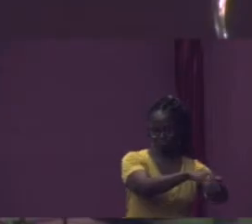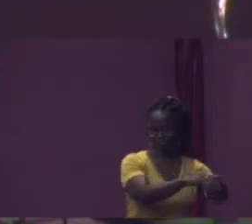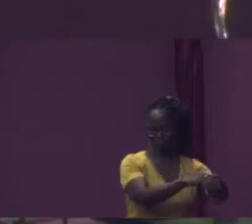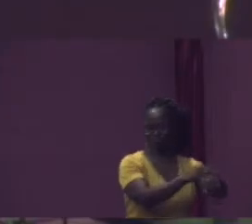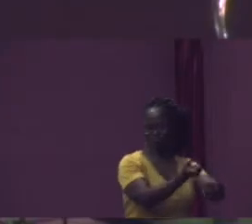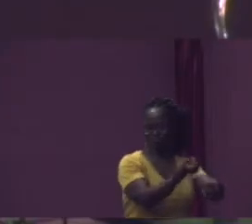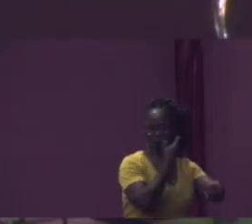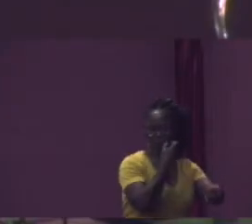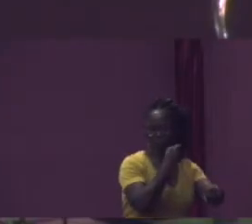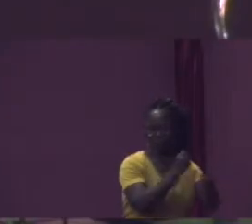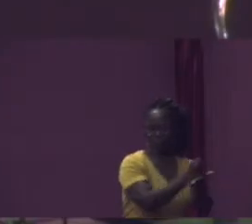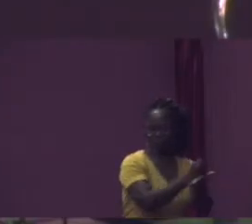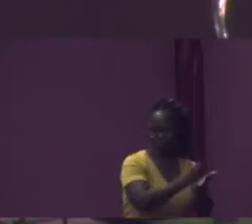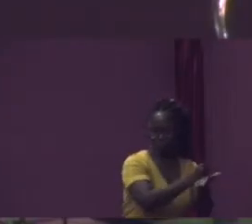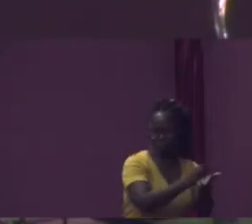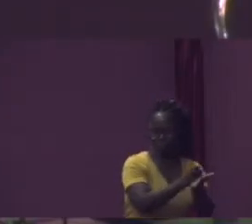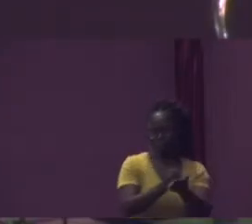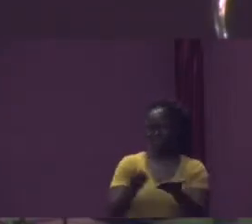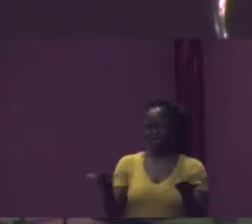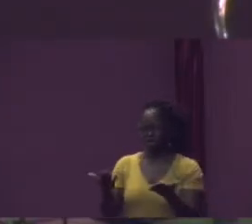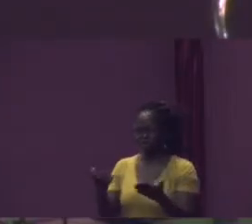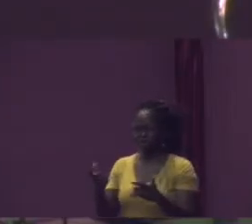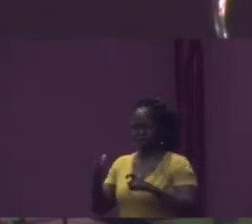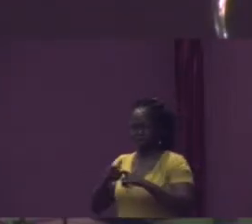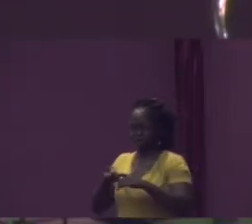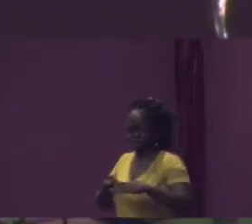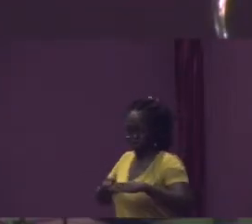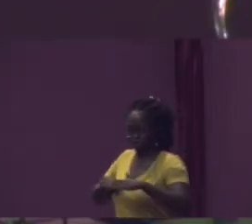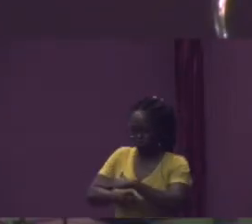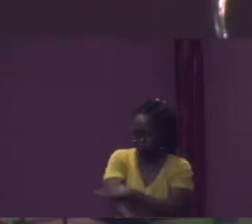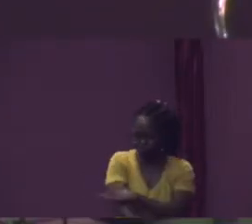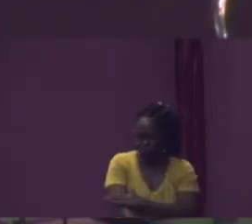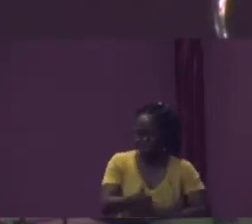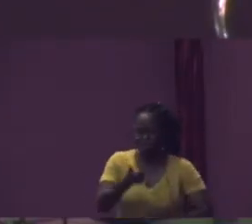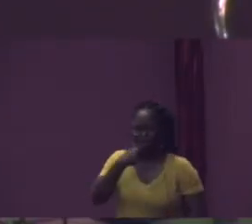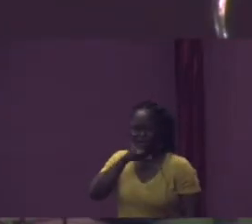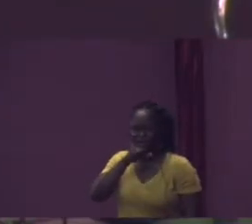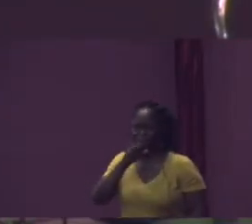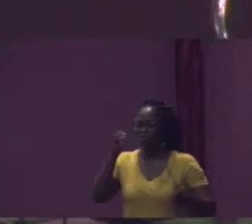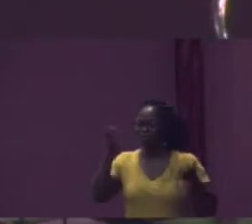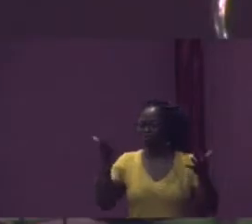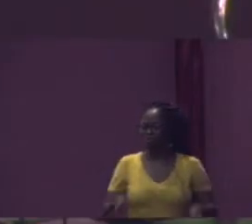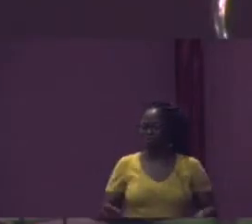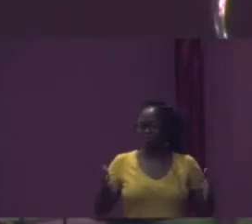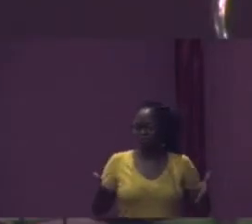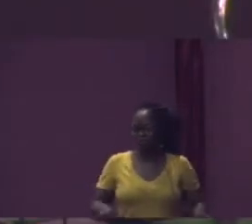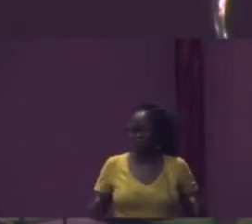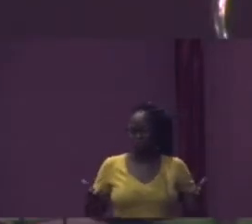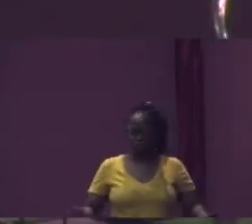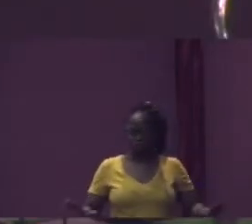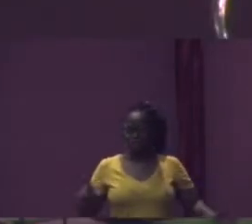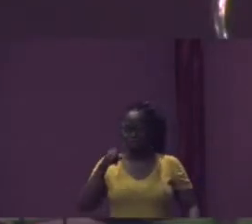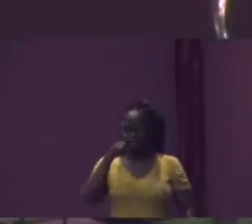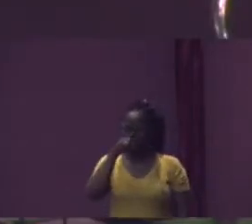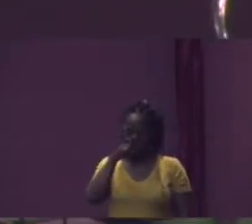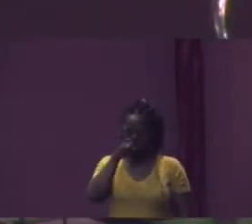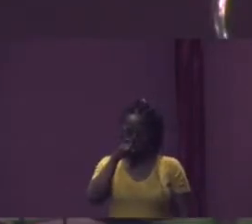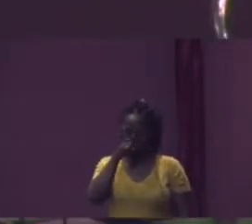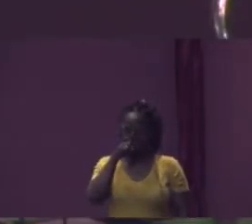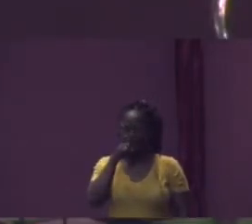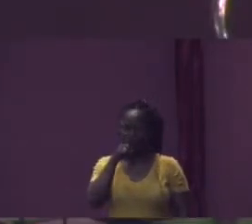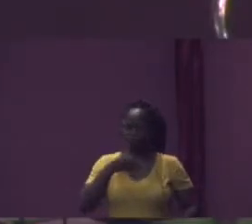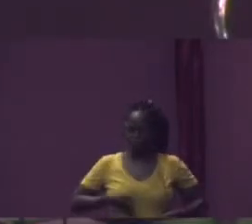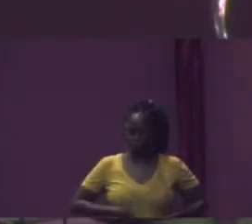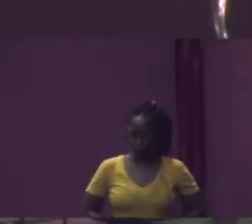partially relieved themselves of the inconveniences of childbirth and its outcomes, transferring them into the hands of hospital medical